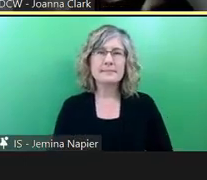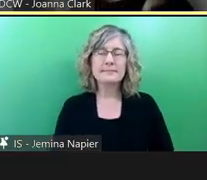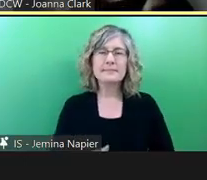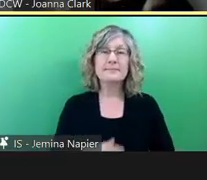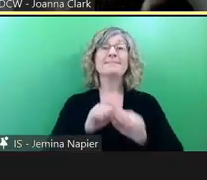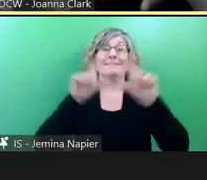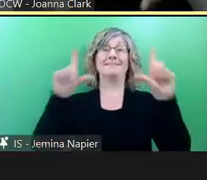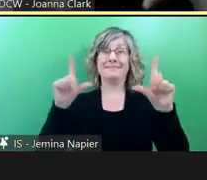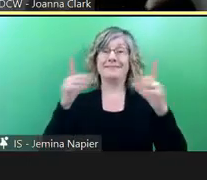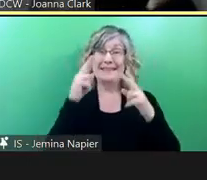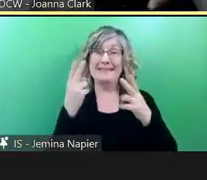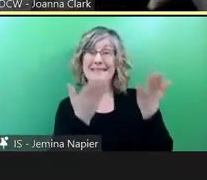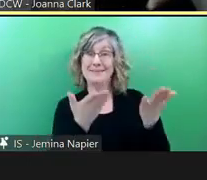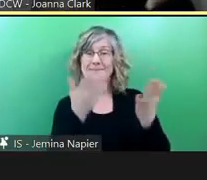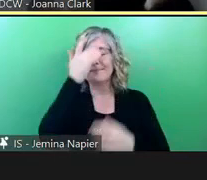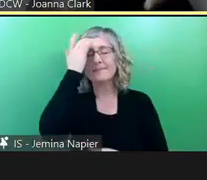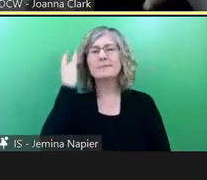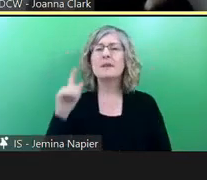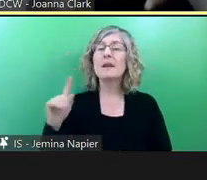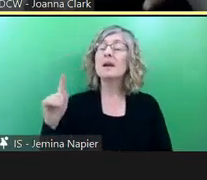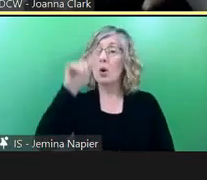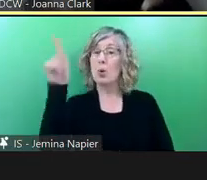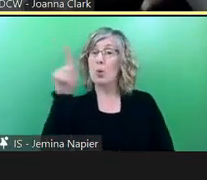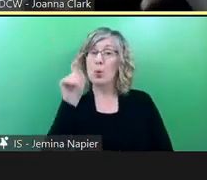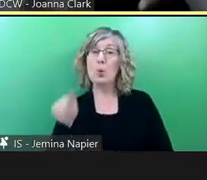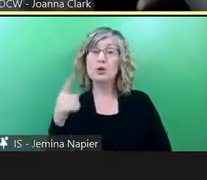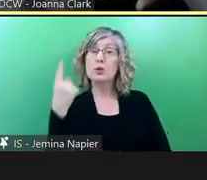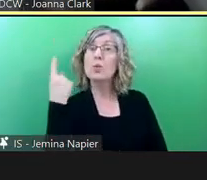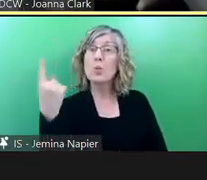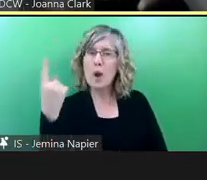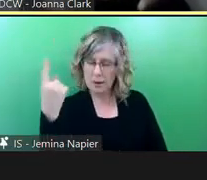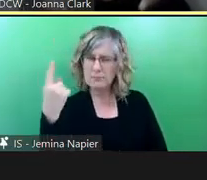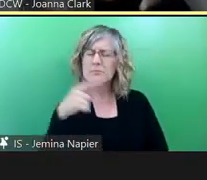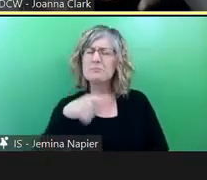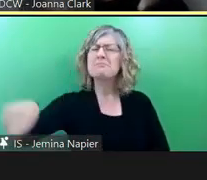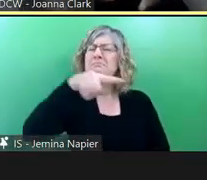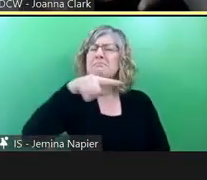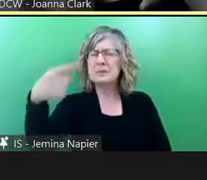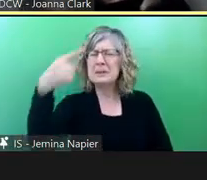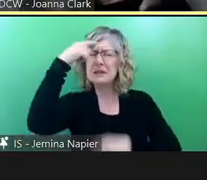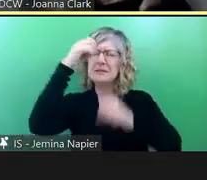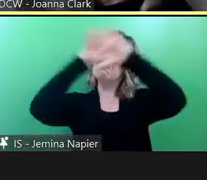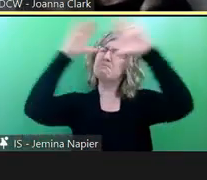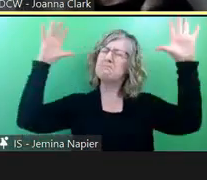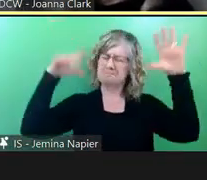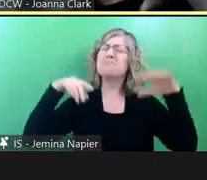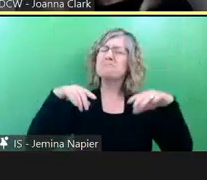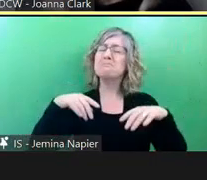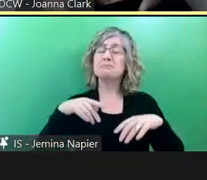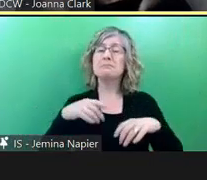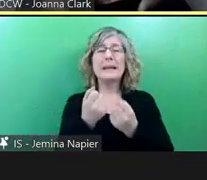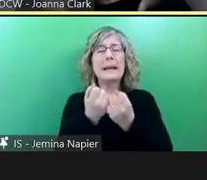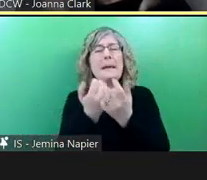There we go. So the first question is, as a percentage, how many deaf babies do you think are born